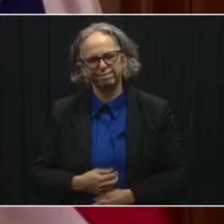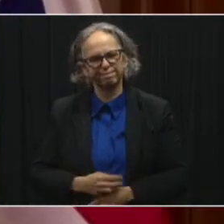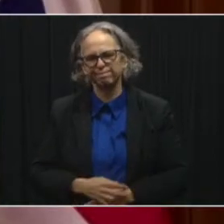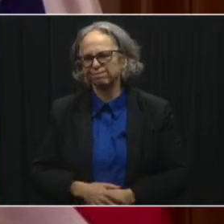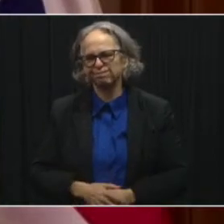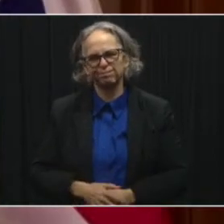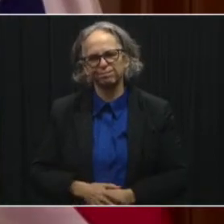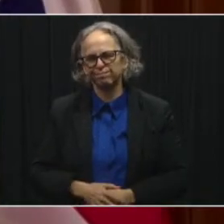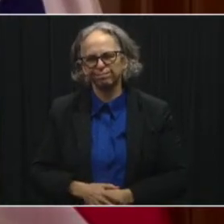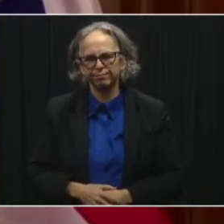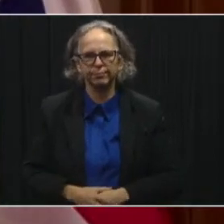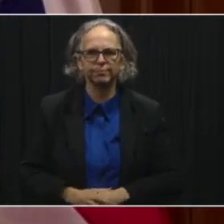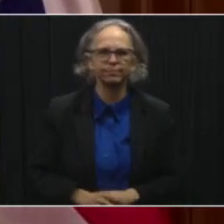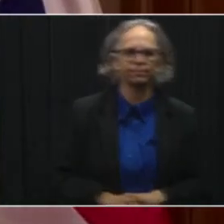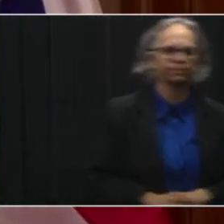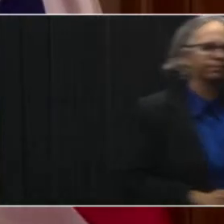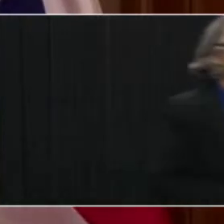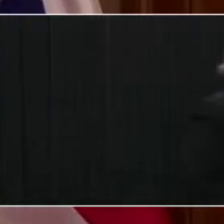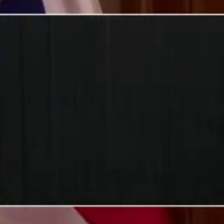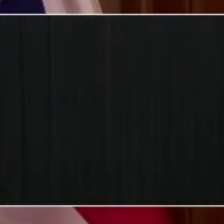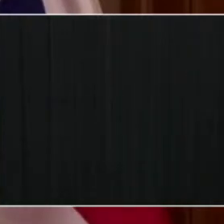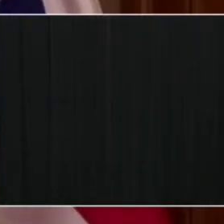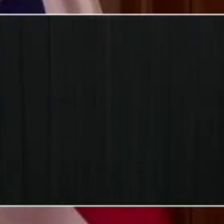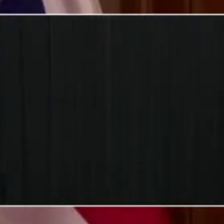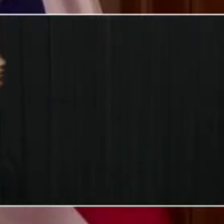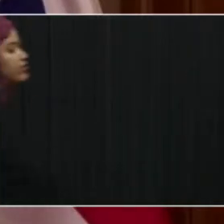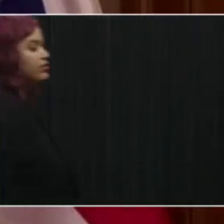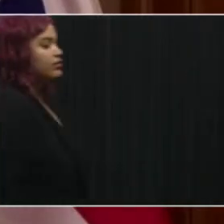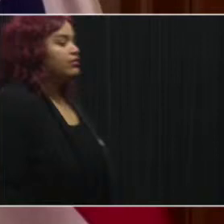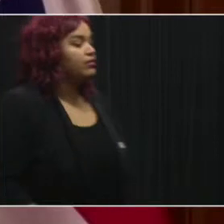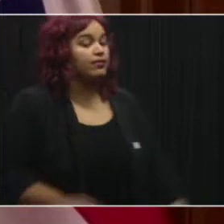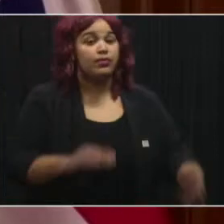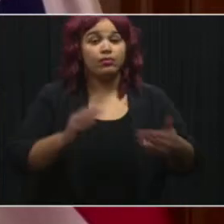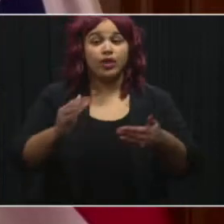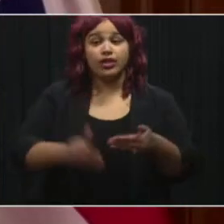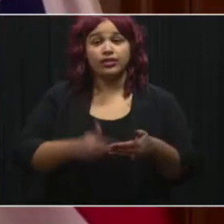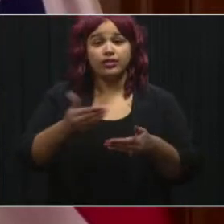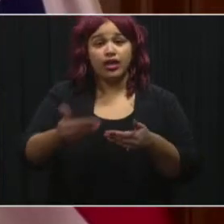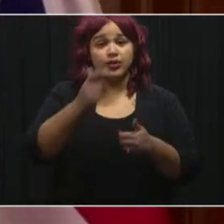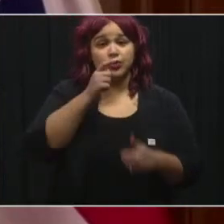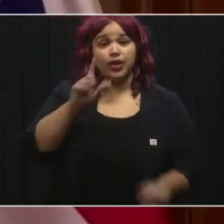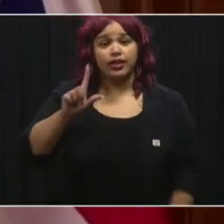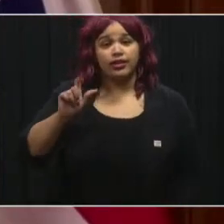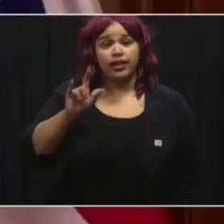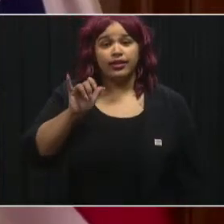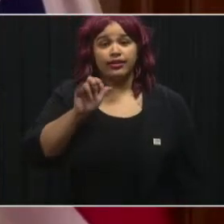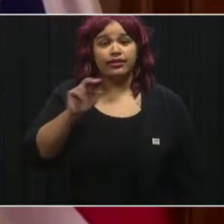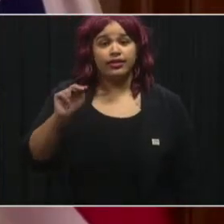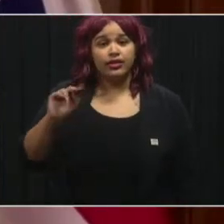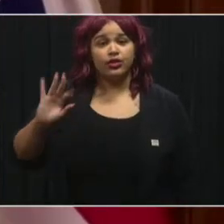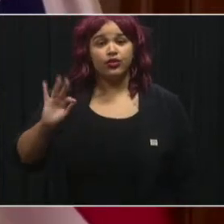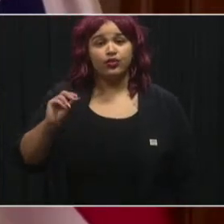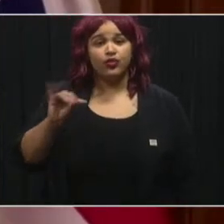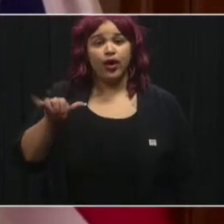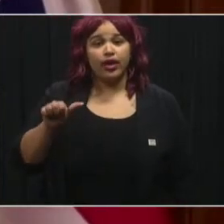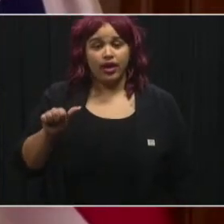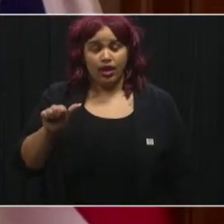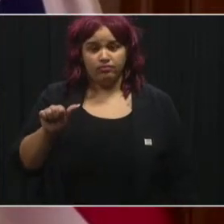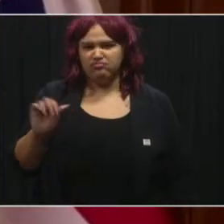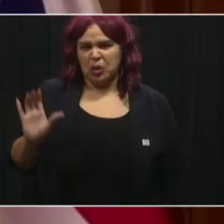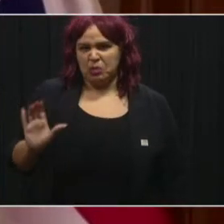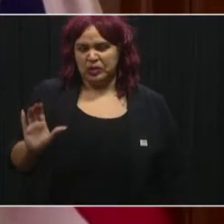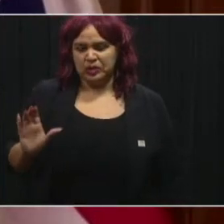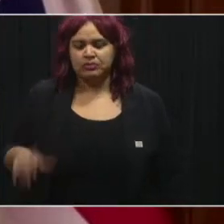Next question is from Luann Goya at WSYX in Columbus. Thank you all for talking with us this